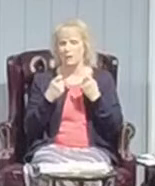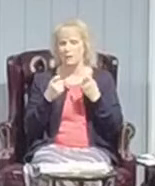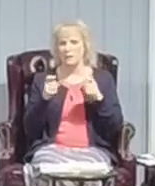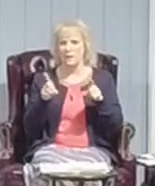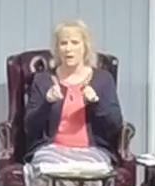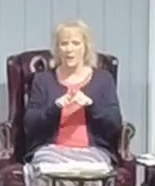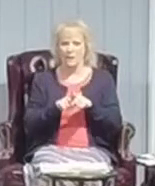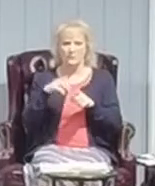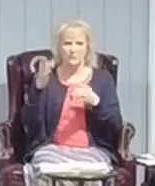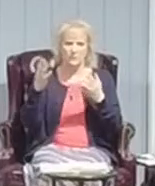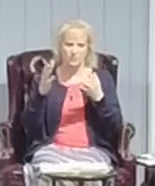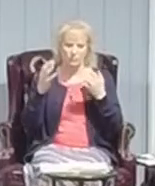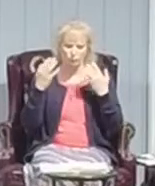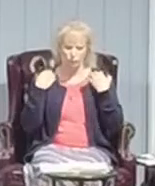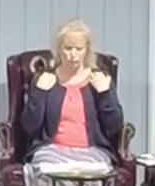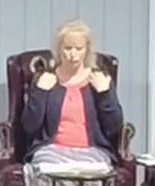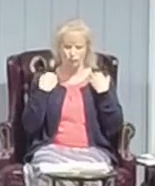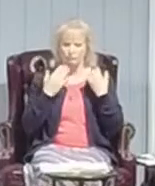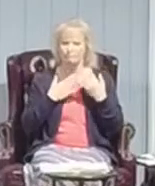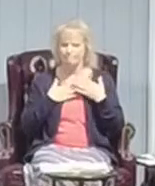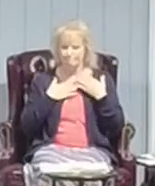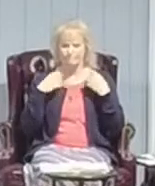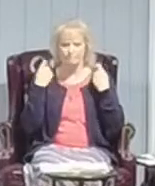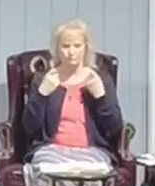As he bore my sin.